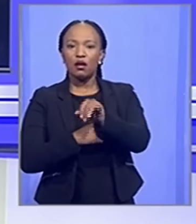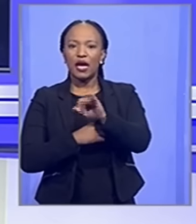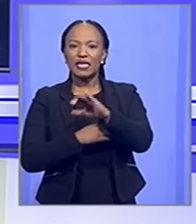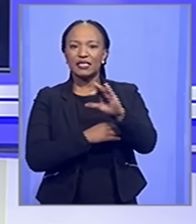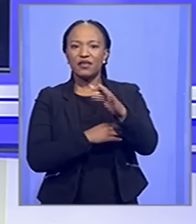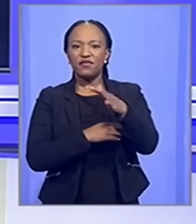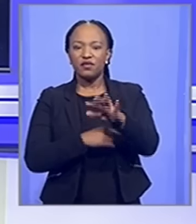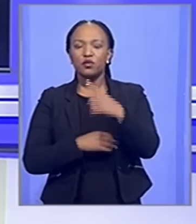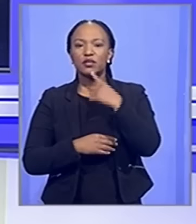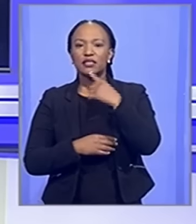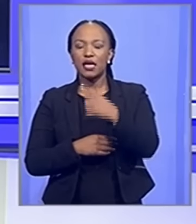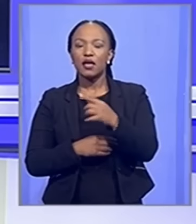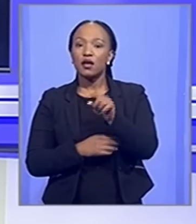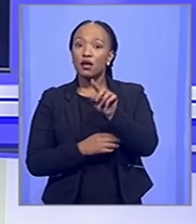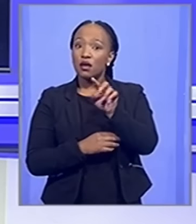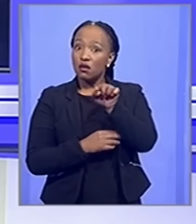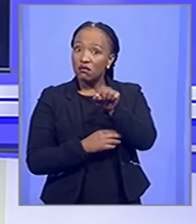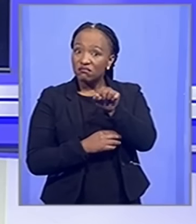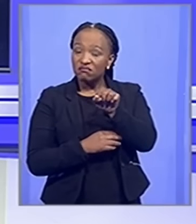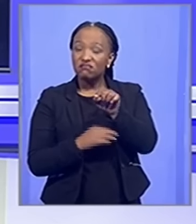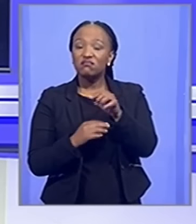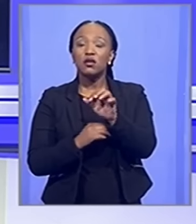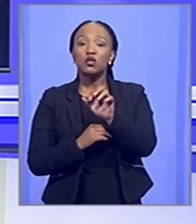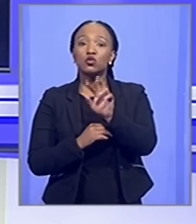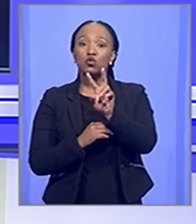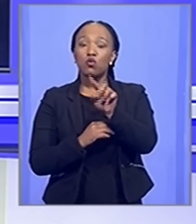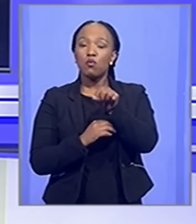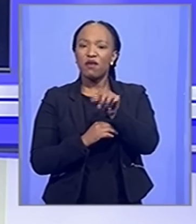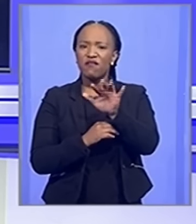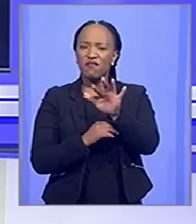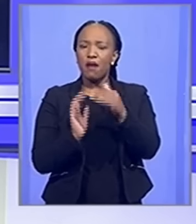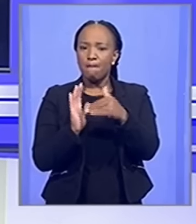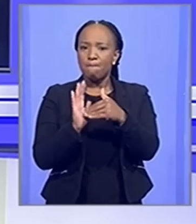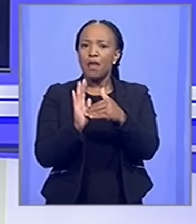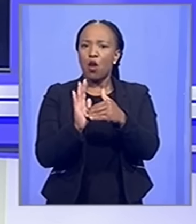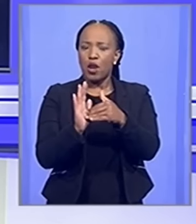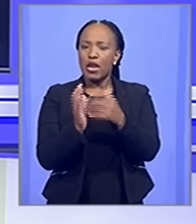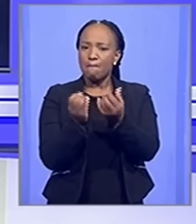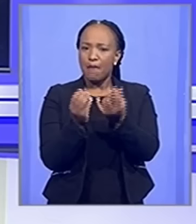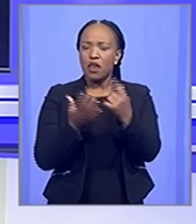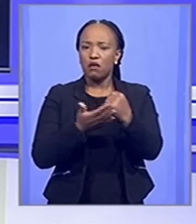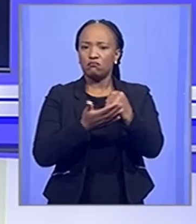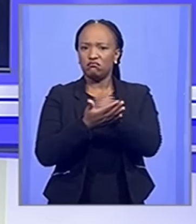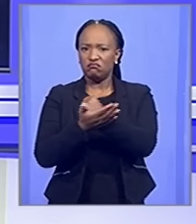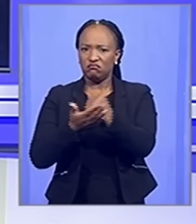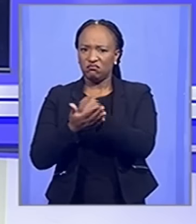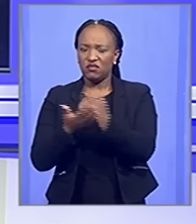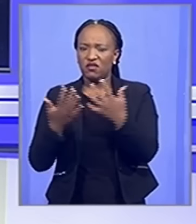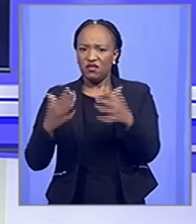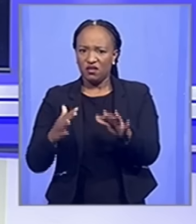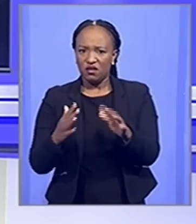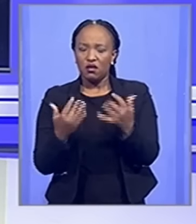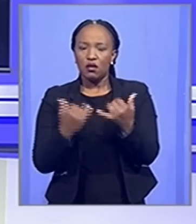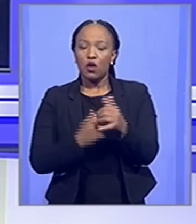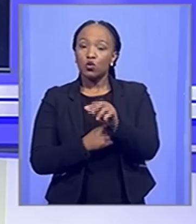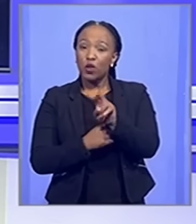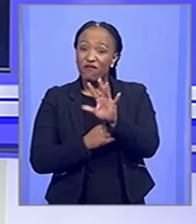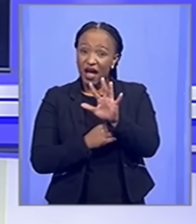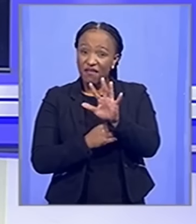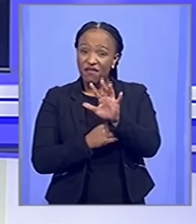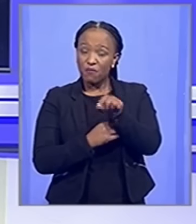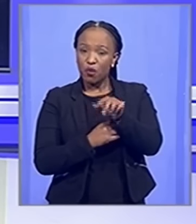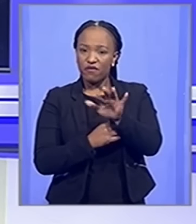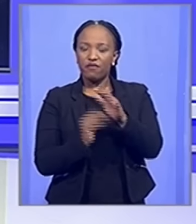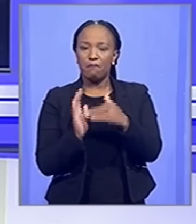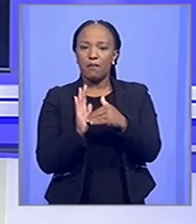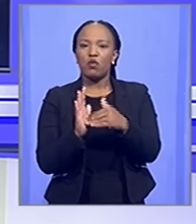feta 27 ba ikwadiseditse ditlhopho tsa monongwaga. Makokwa dipolotiki a ntse a tletse lenagangwe ka batlhophi mme matsholo